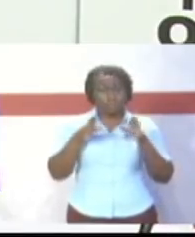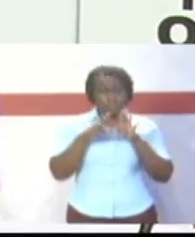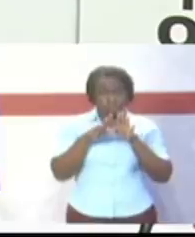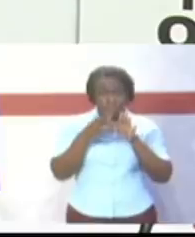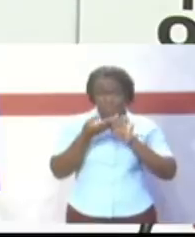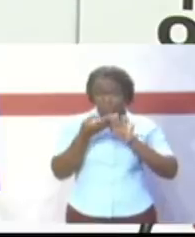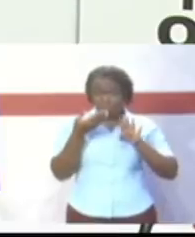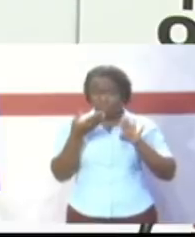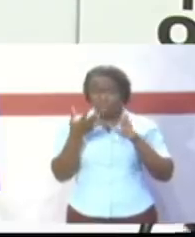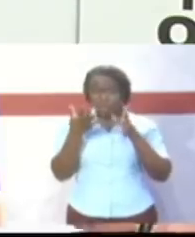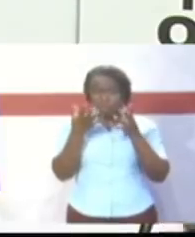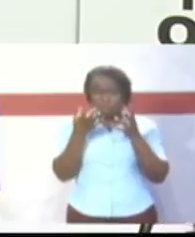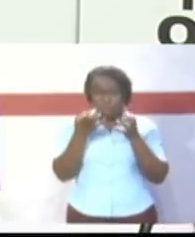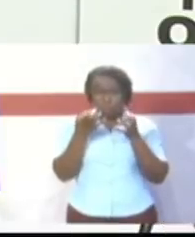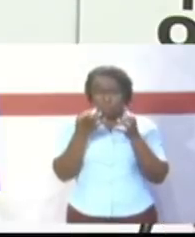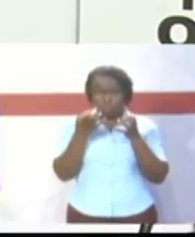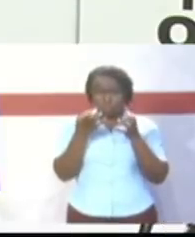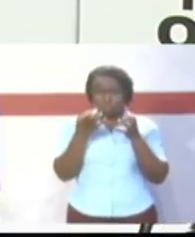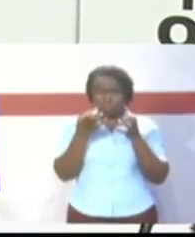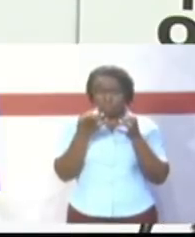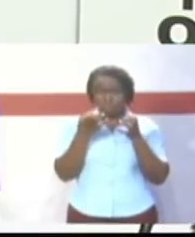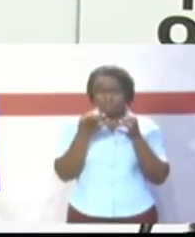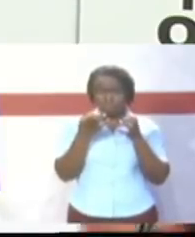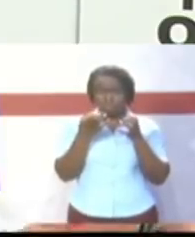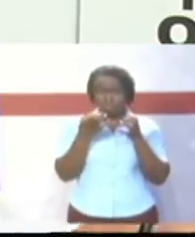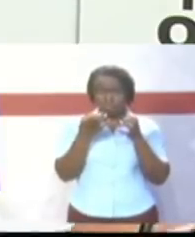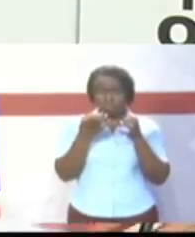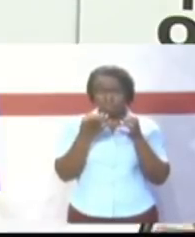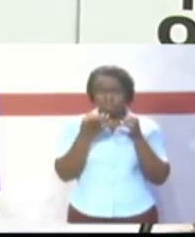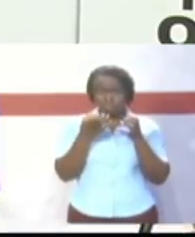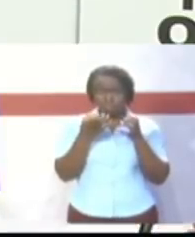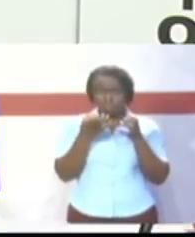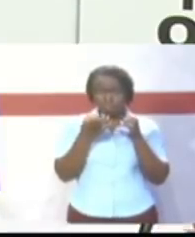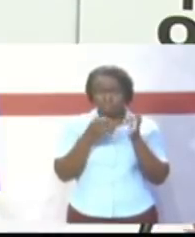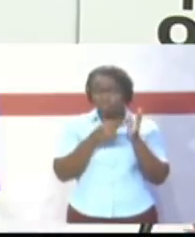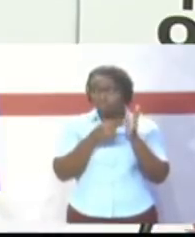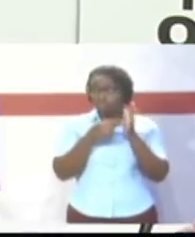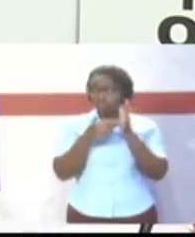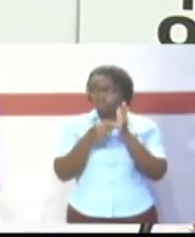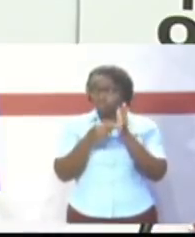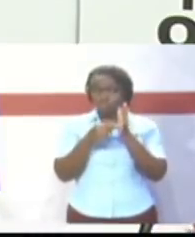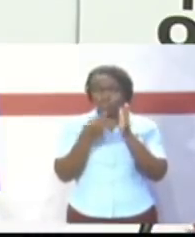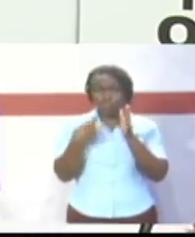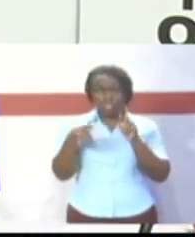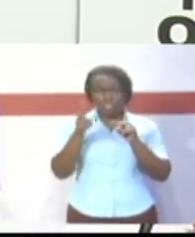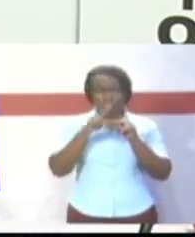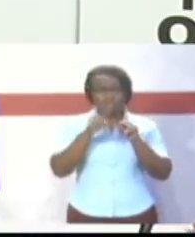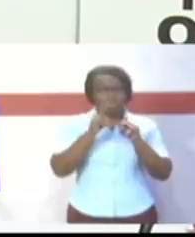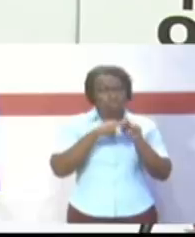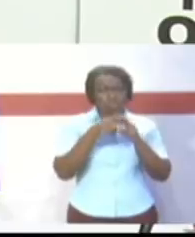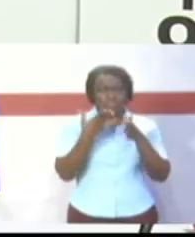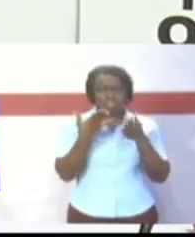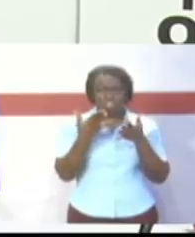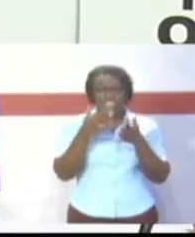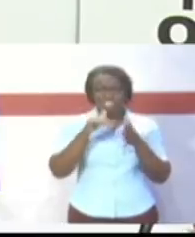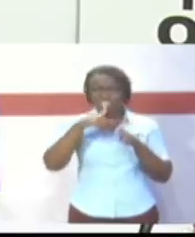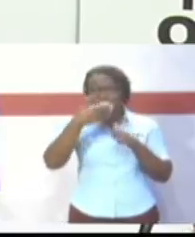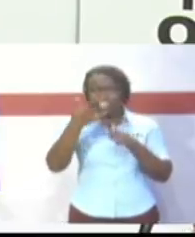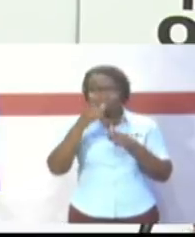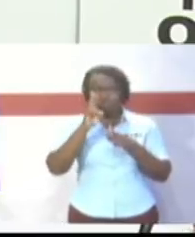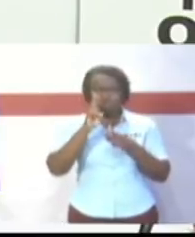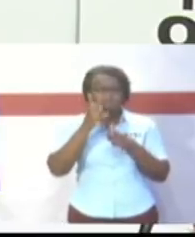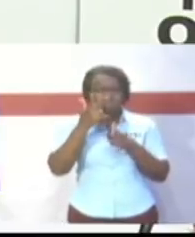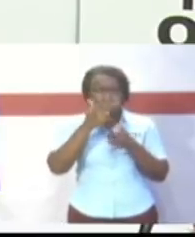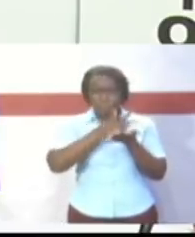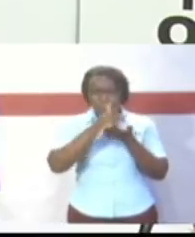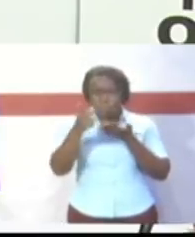to present the increases that we look at within the next 3 weeks. The Cuba Medical and Multi-Training Facility, on a